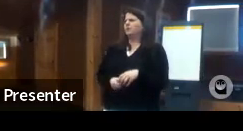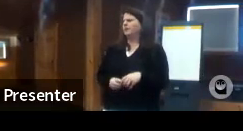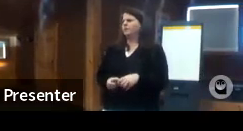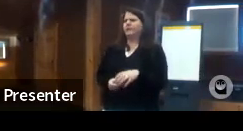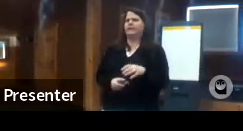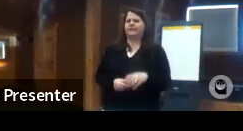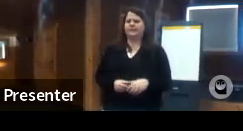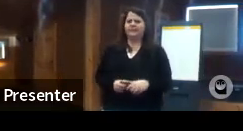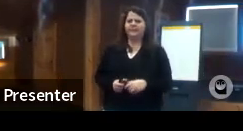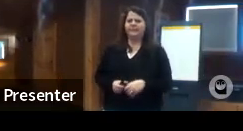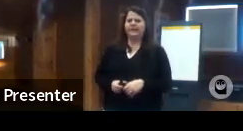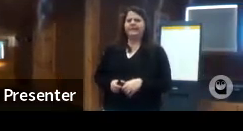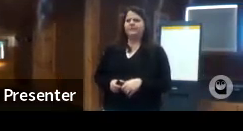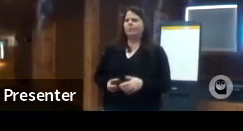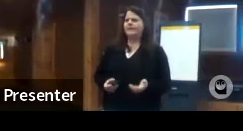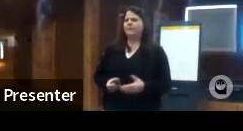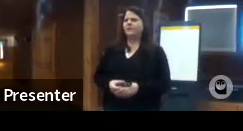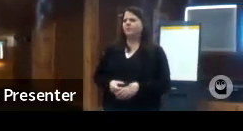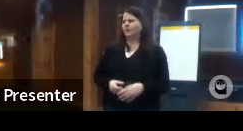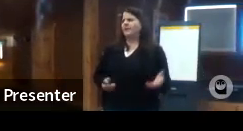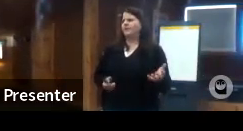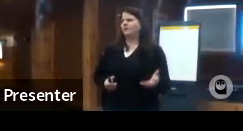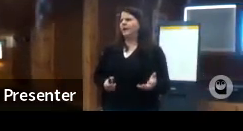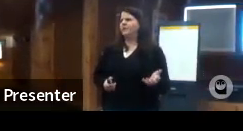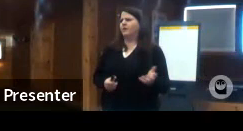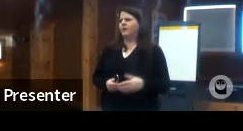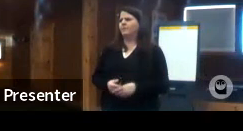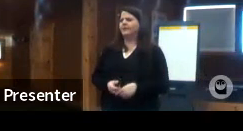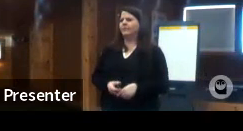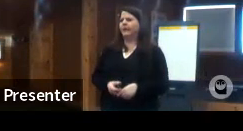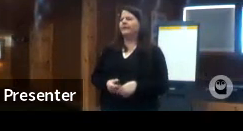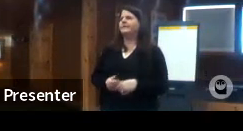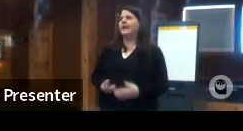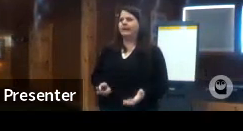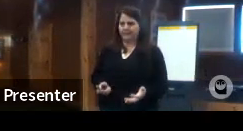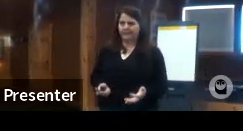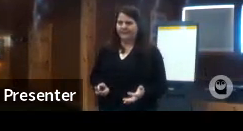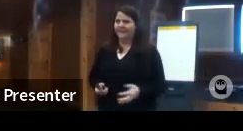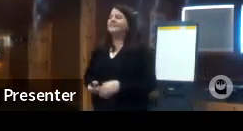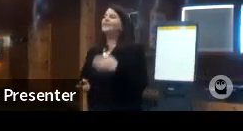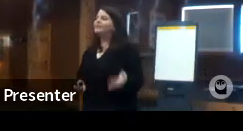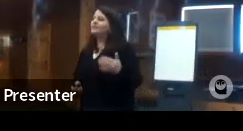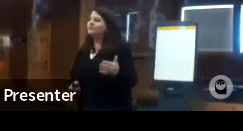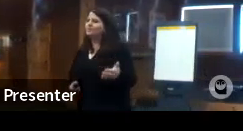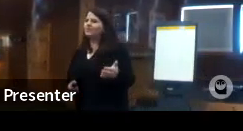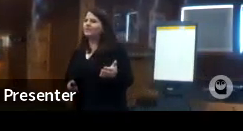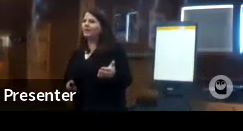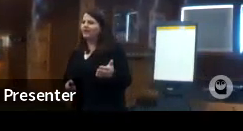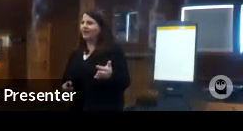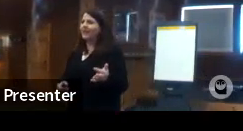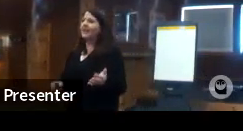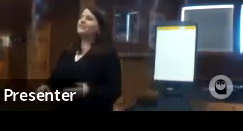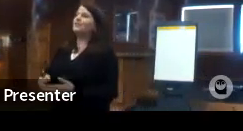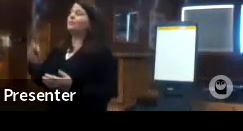oh, of course not. That's ridiculous. And I said, well, why is that ridiculous? Well, he'd never do that. He's not a rapist. And I'm like, exactly. Has nothing to do with what